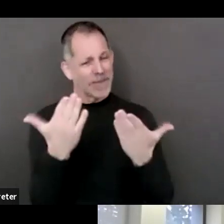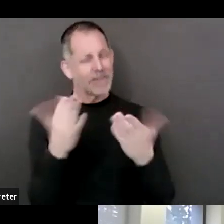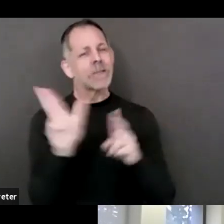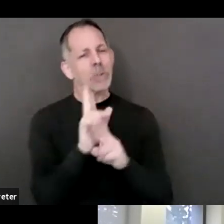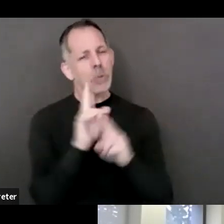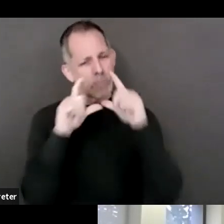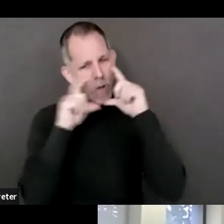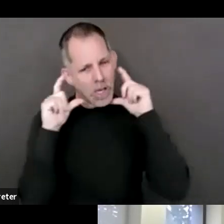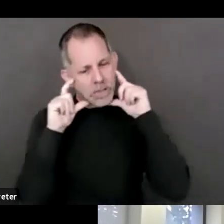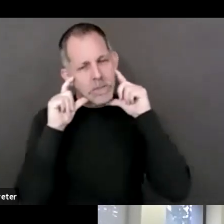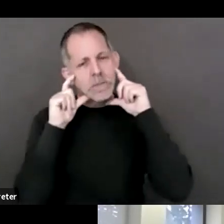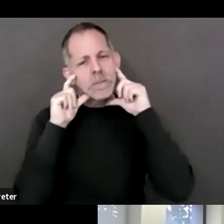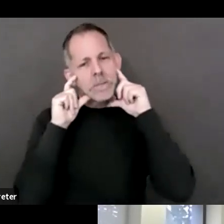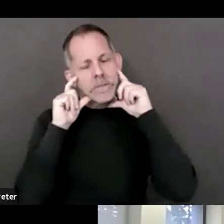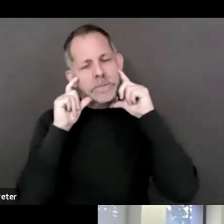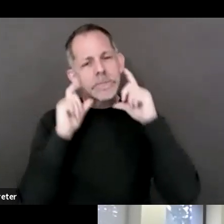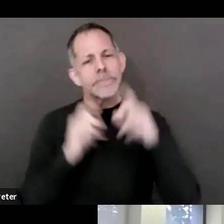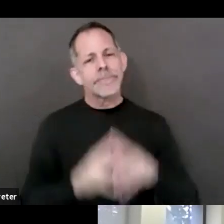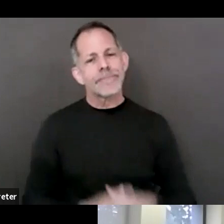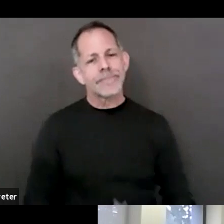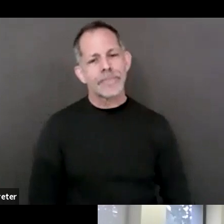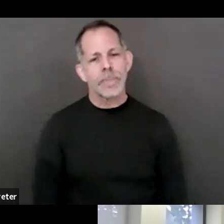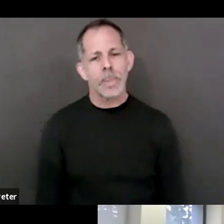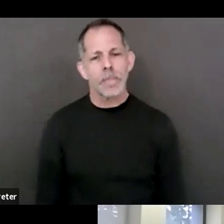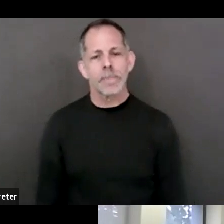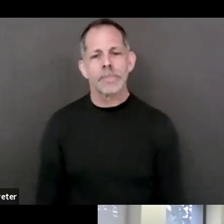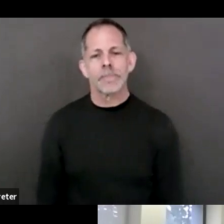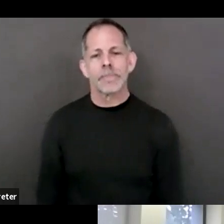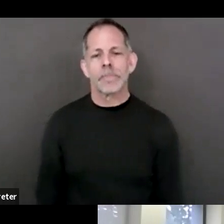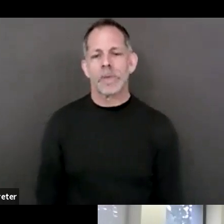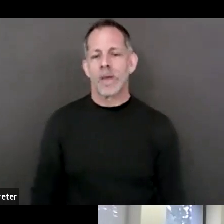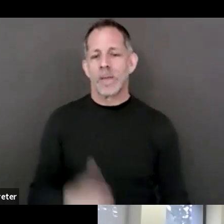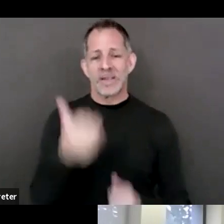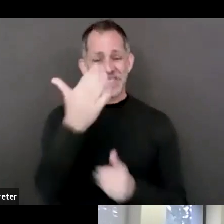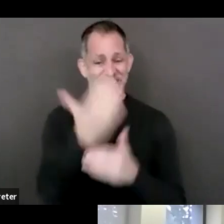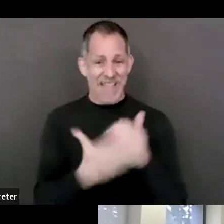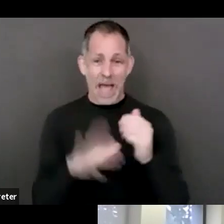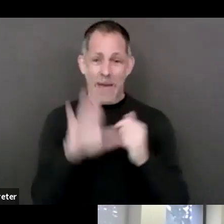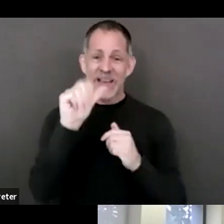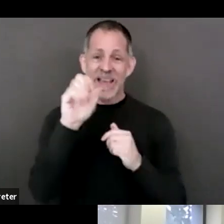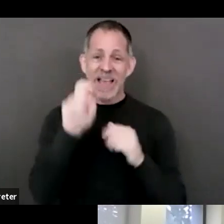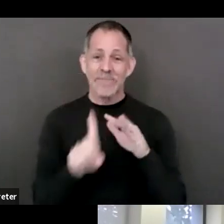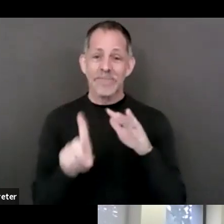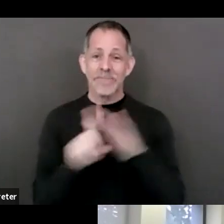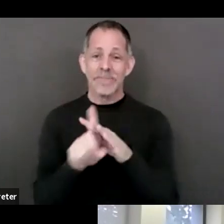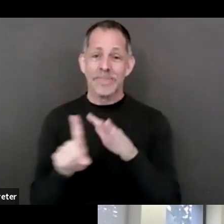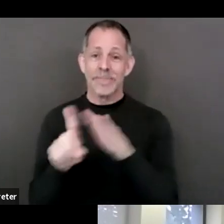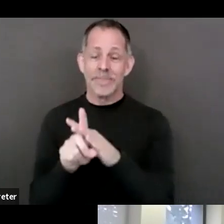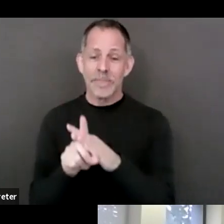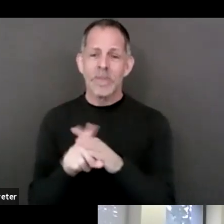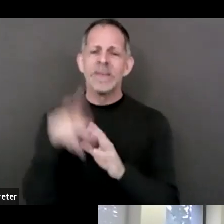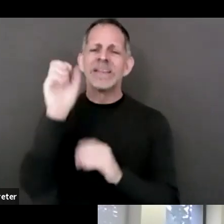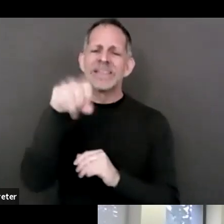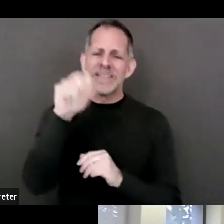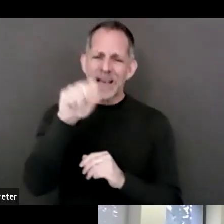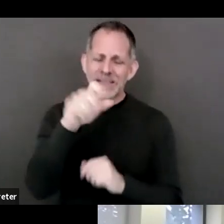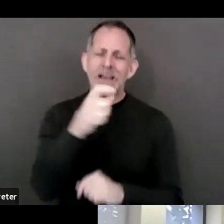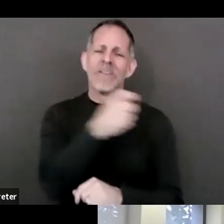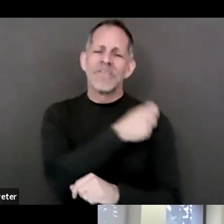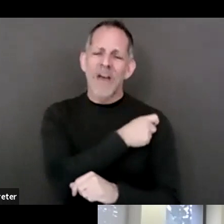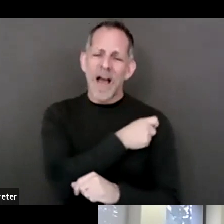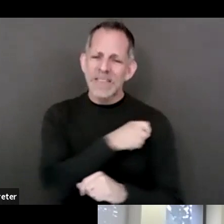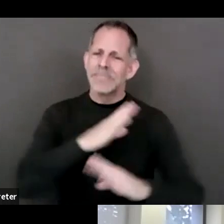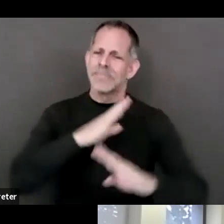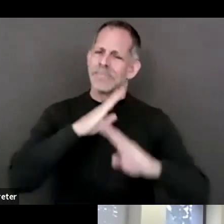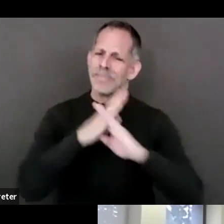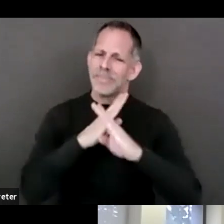cases still do occur. These vaccines are outstanding and safe, but they're not perfect in terms of preventing all infections. So especially